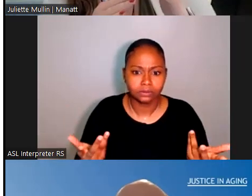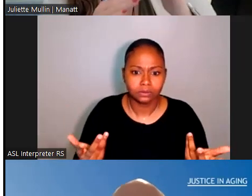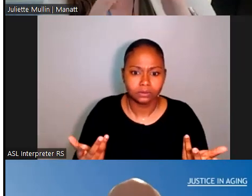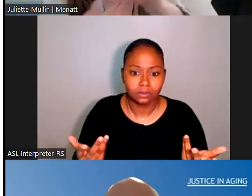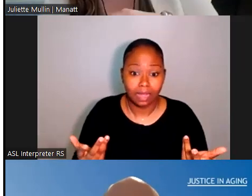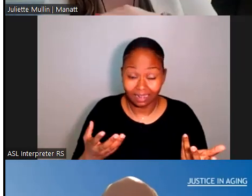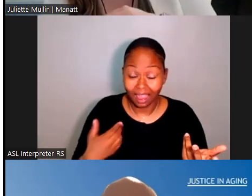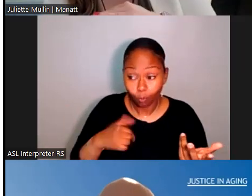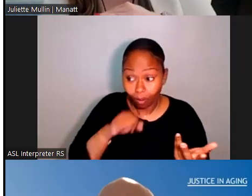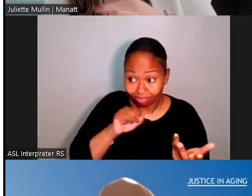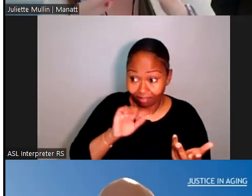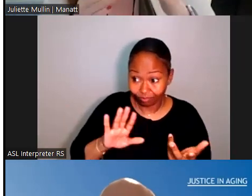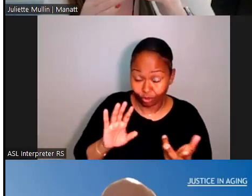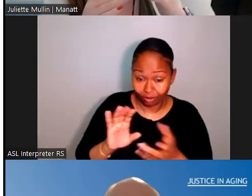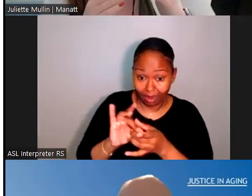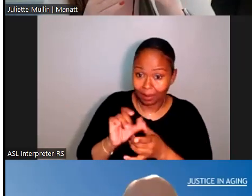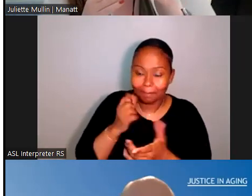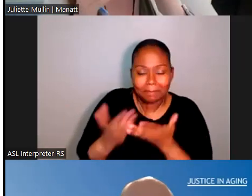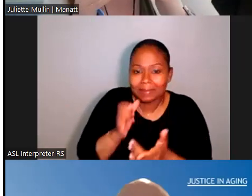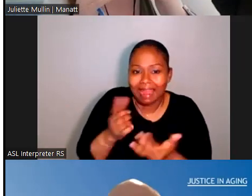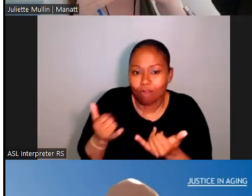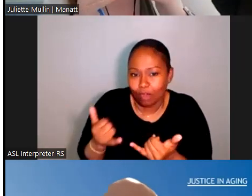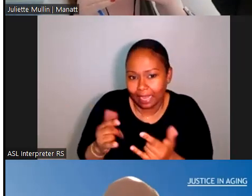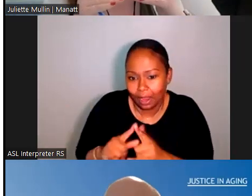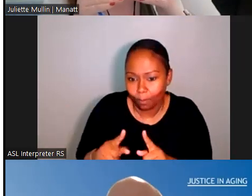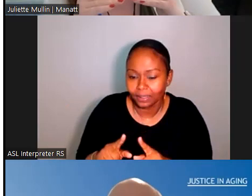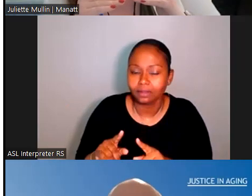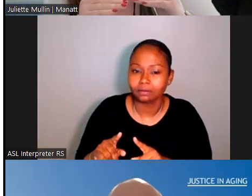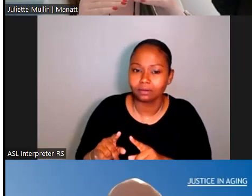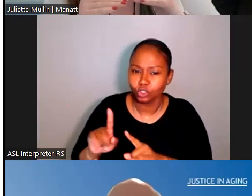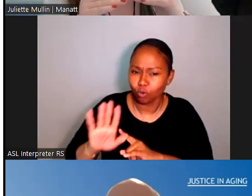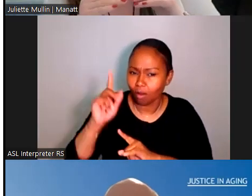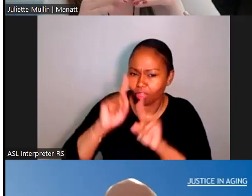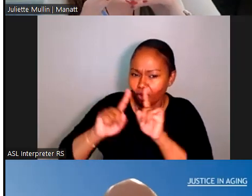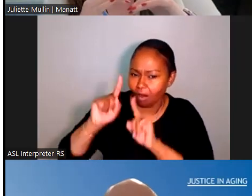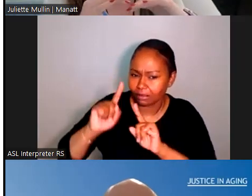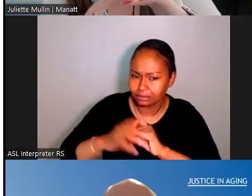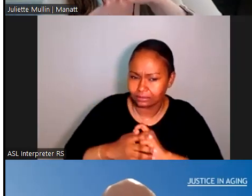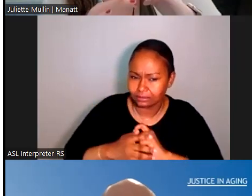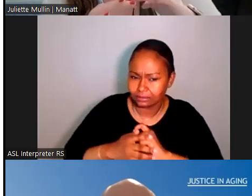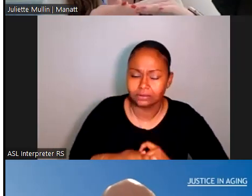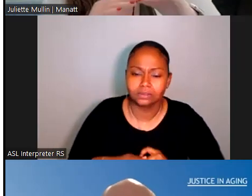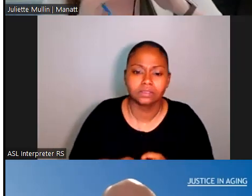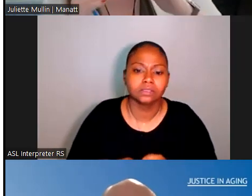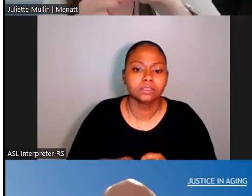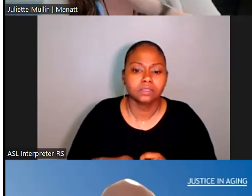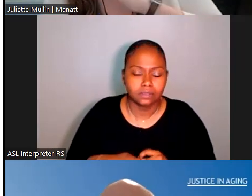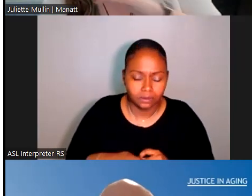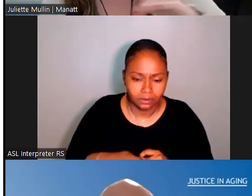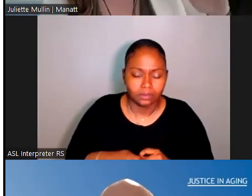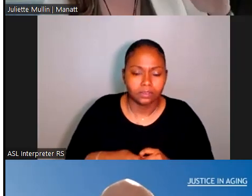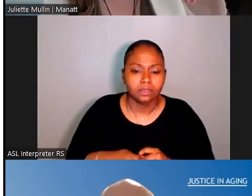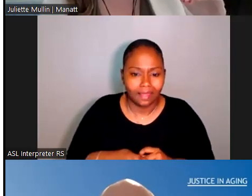your kind of thoughts, maybe not necessarily right now on the spot, but would love kind of the thoughts on how, whether this concept